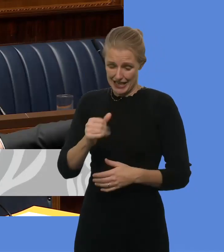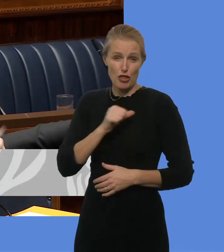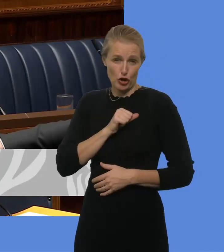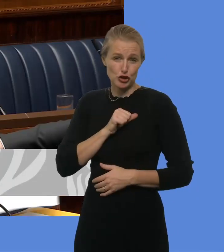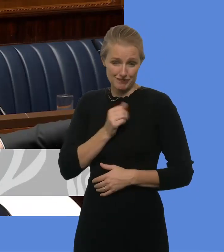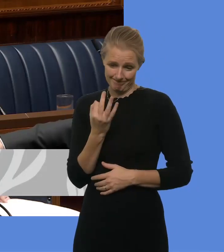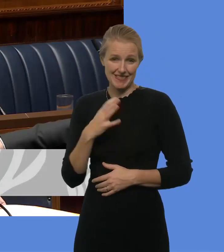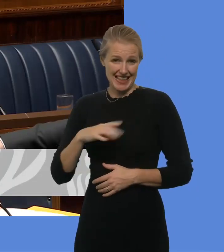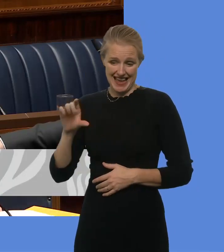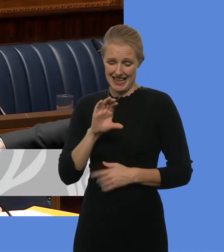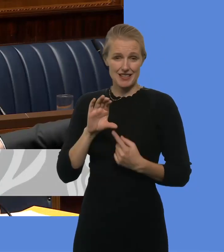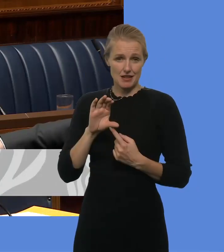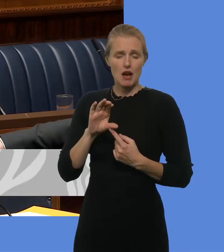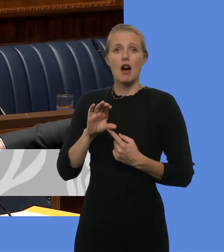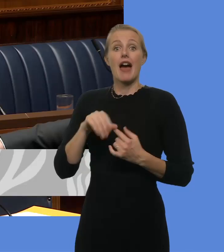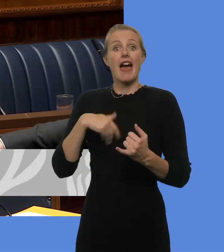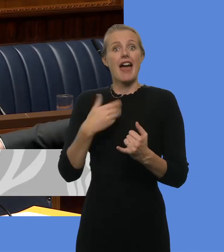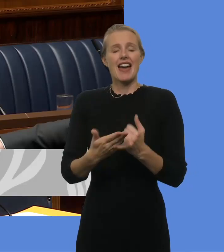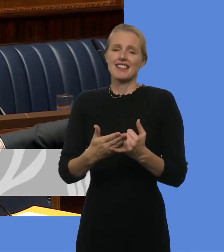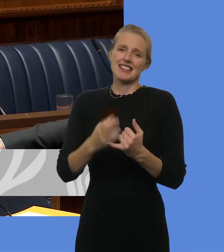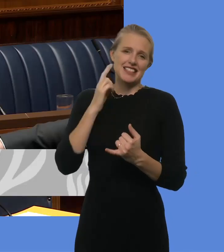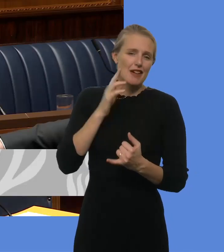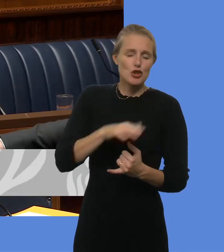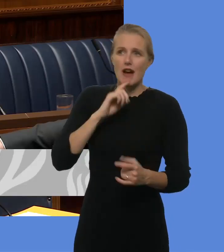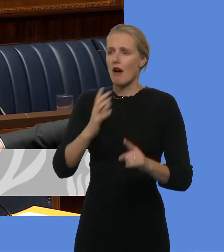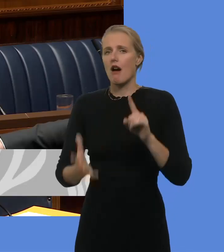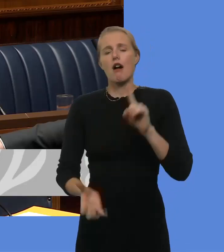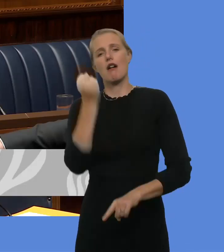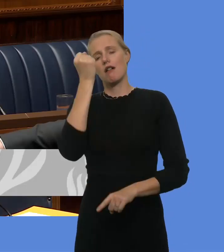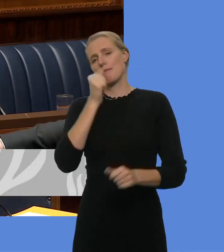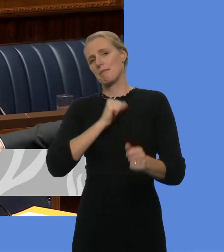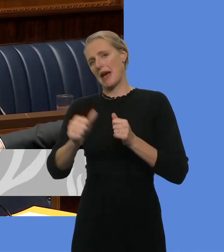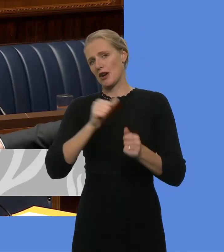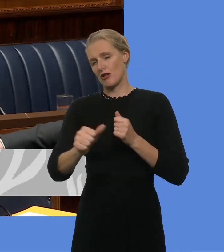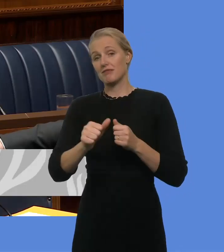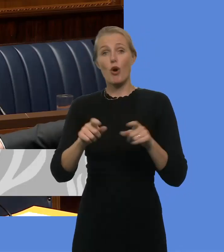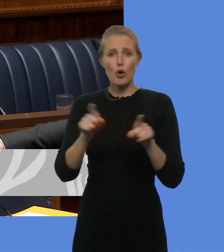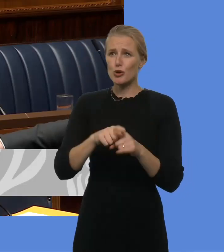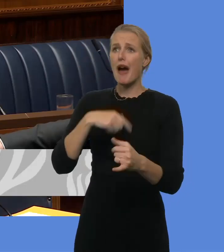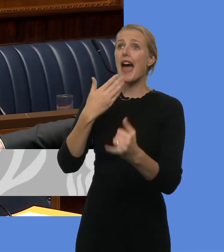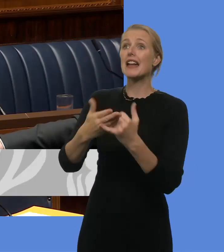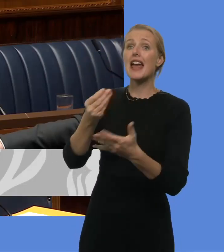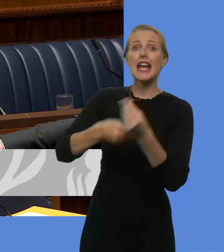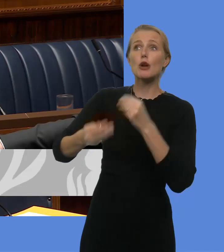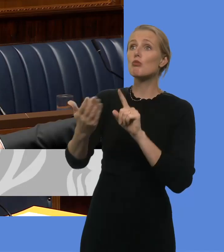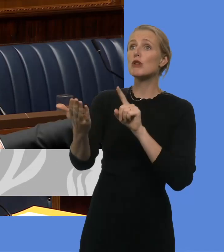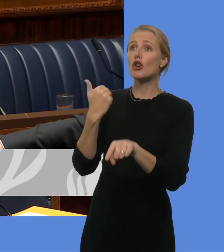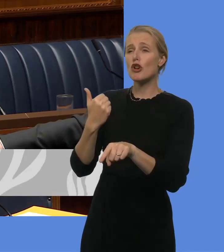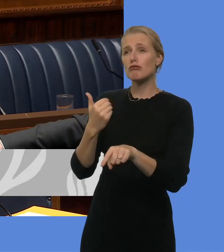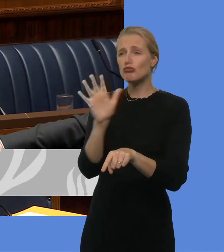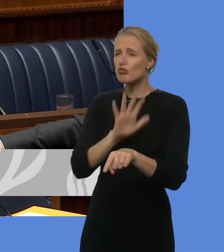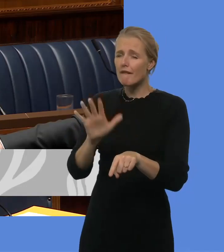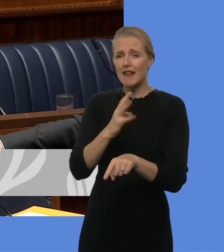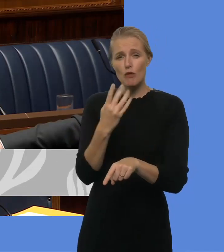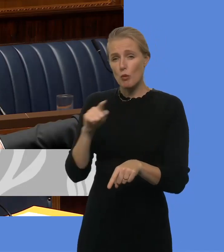transform opportunities and outcomes for deaf children in Northern Ireland, but will also provide a significant economic return, estimated to be in the region of